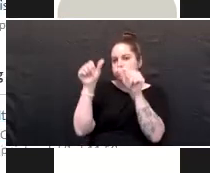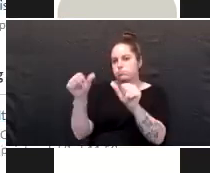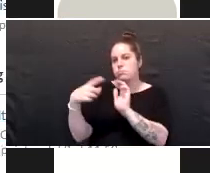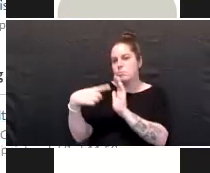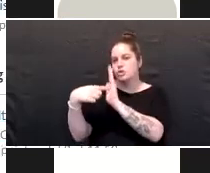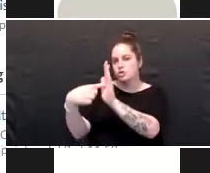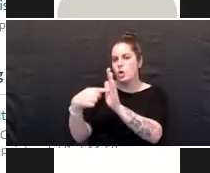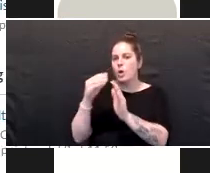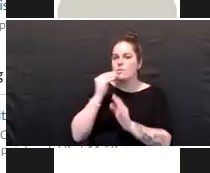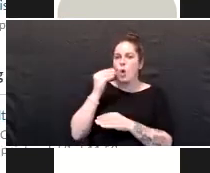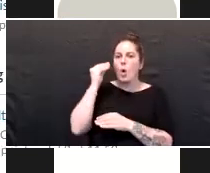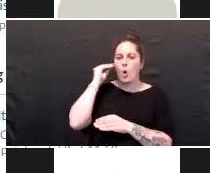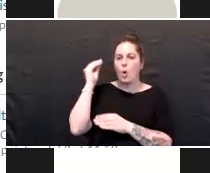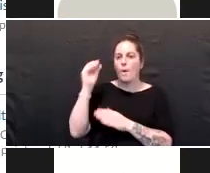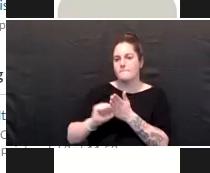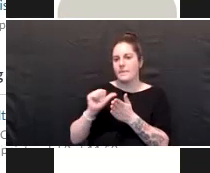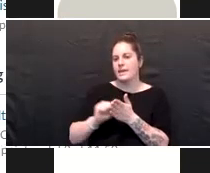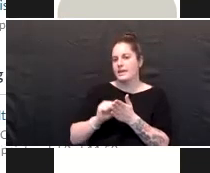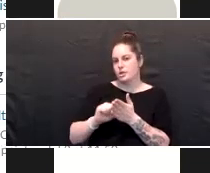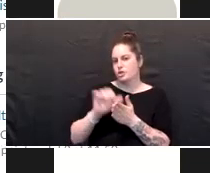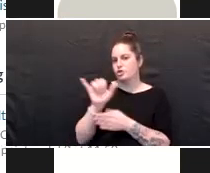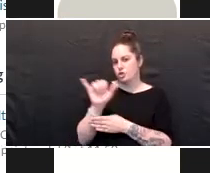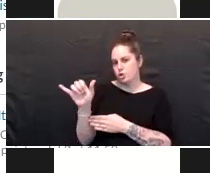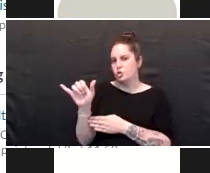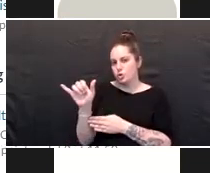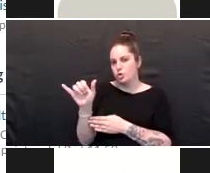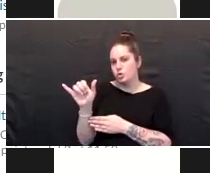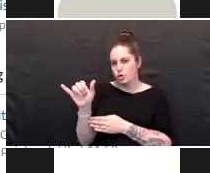page. You can definitely access it that way